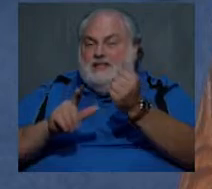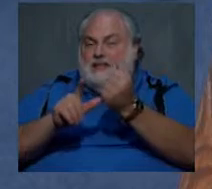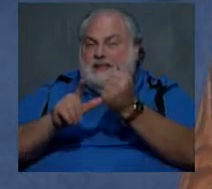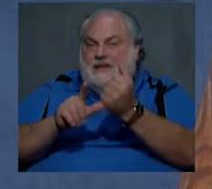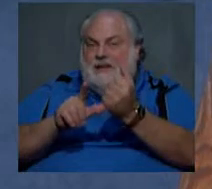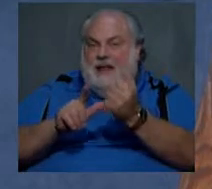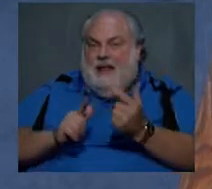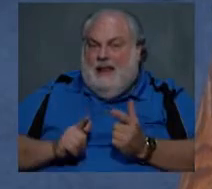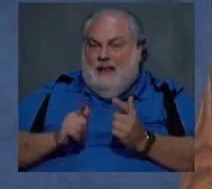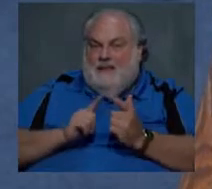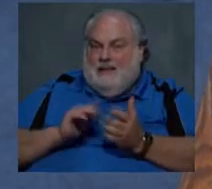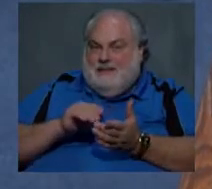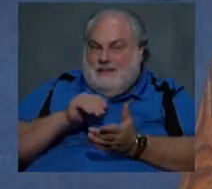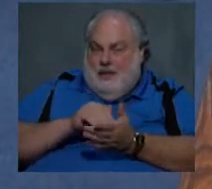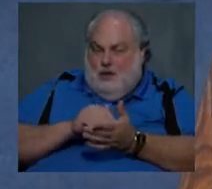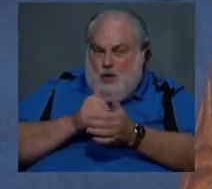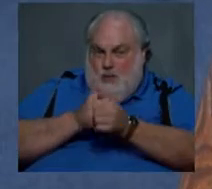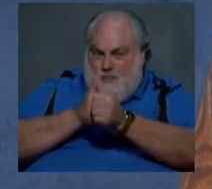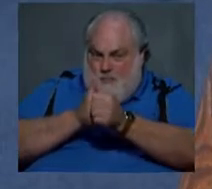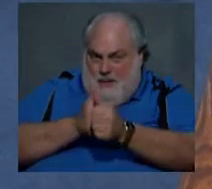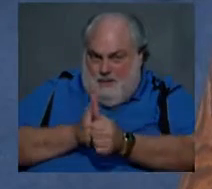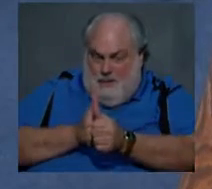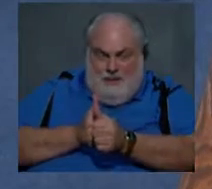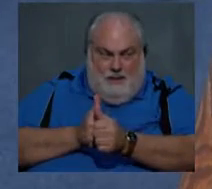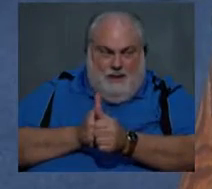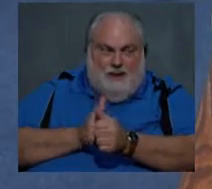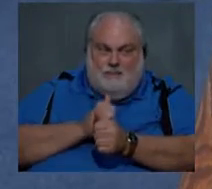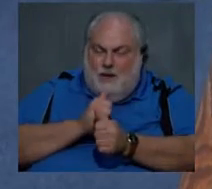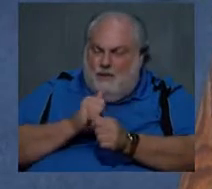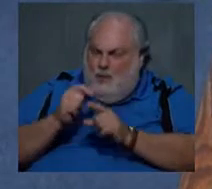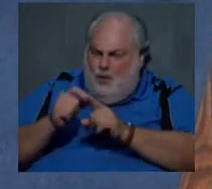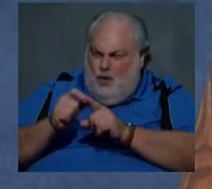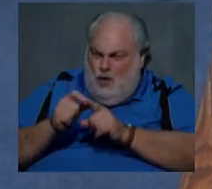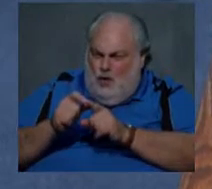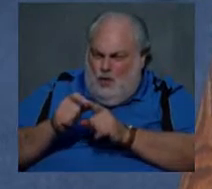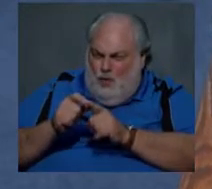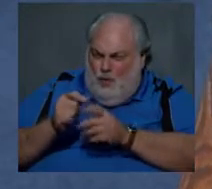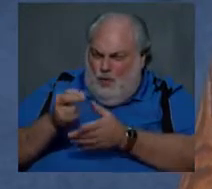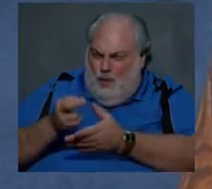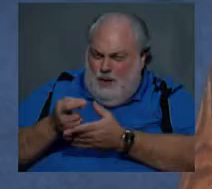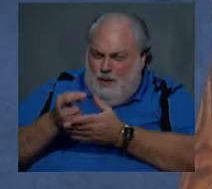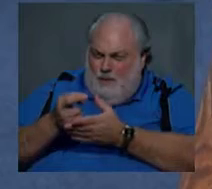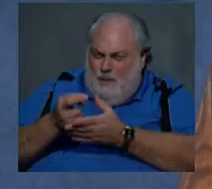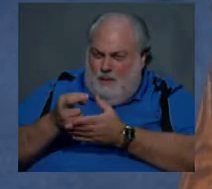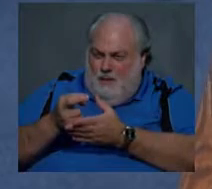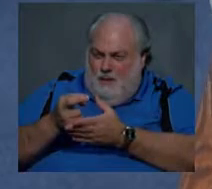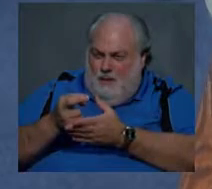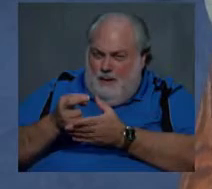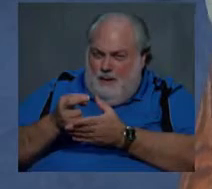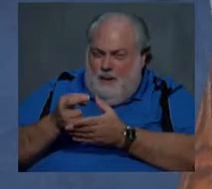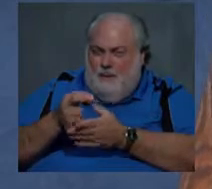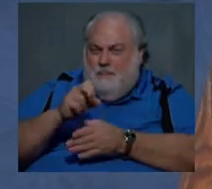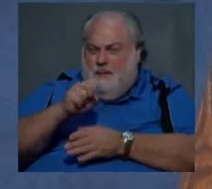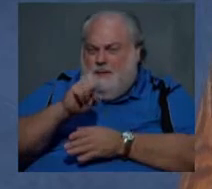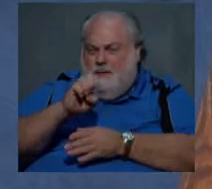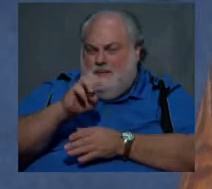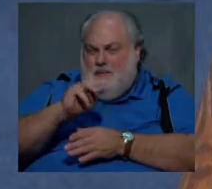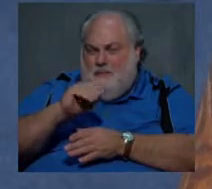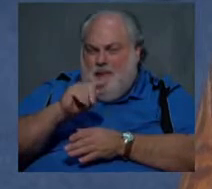center. So it would be basically, and I don't know whether we actually, that might be a little semantics,